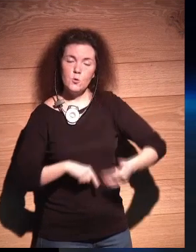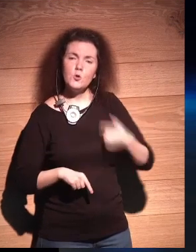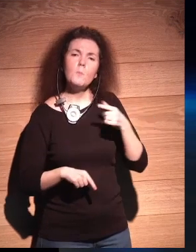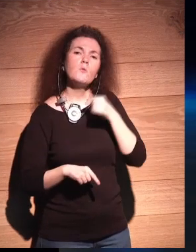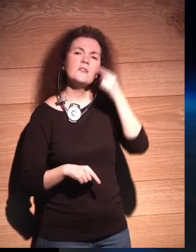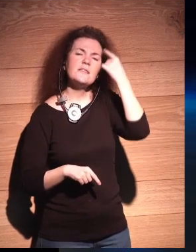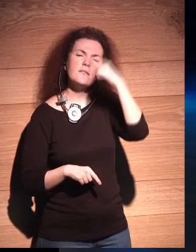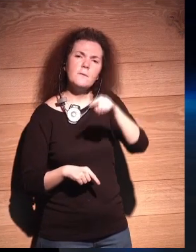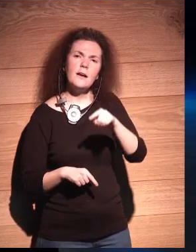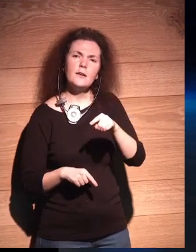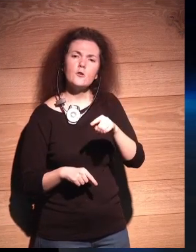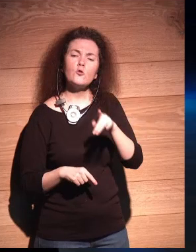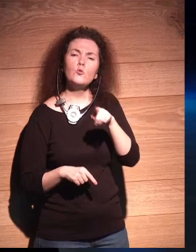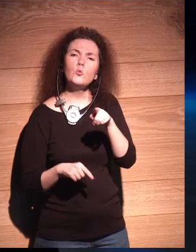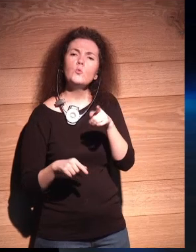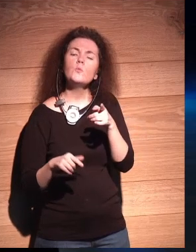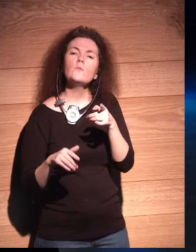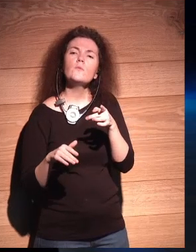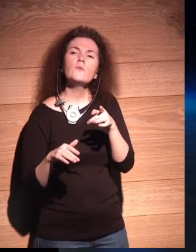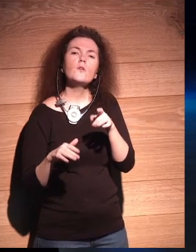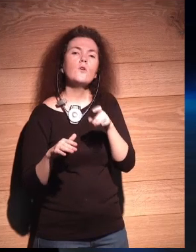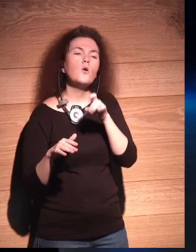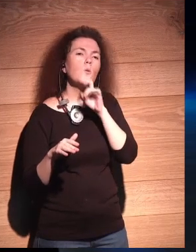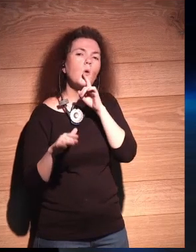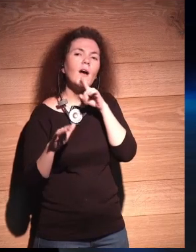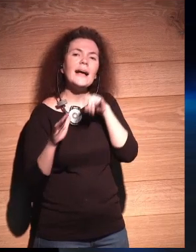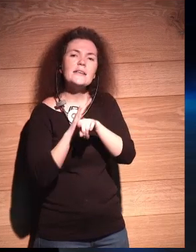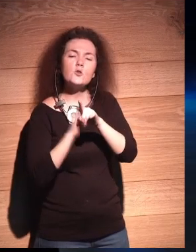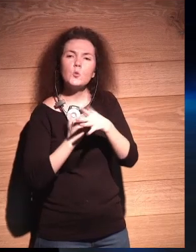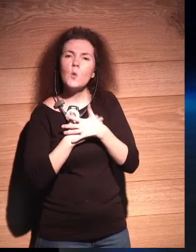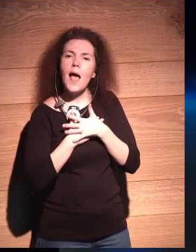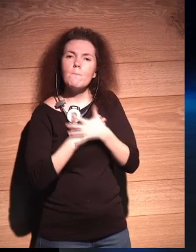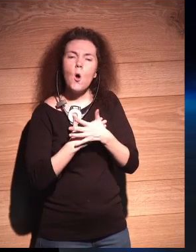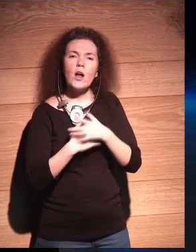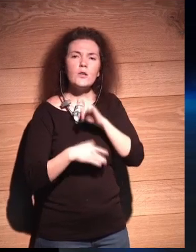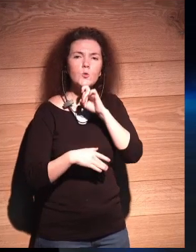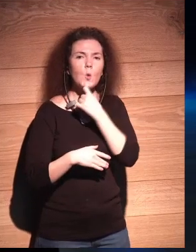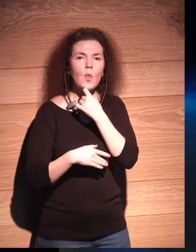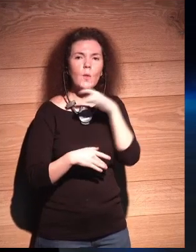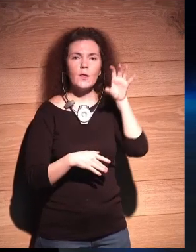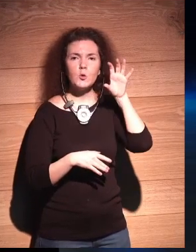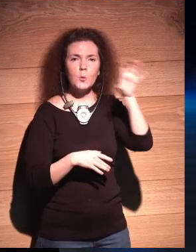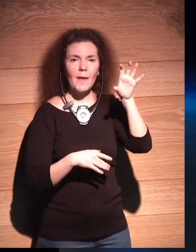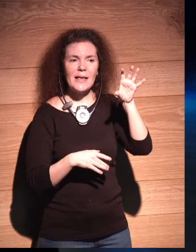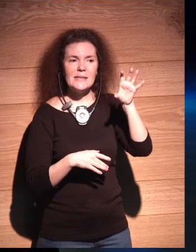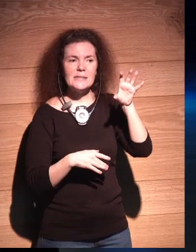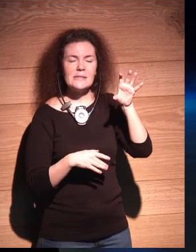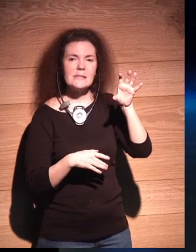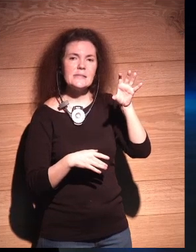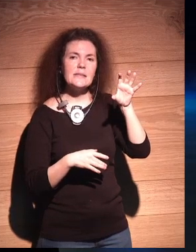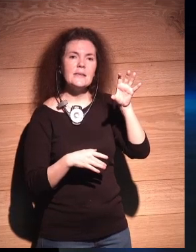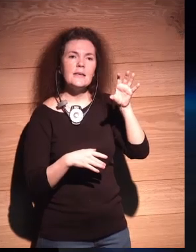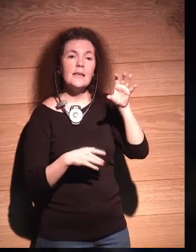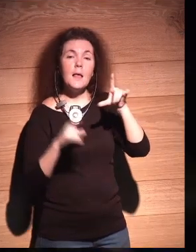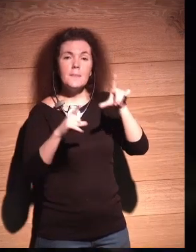handle with your love and hate for your country, for the US? In the first 2 slides, there were 2 American flags, and then you were